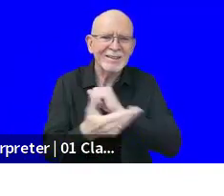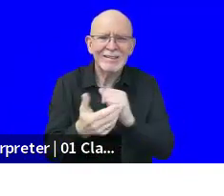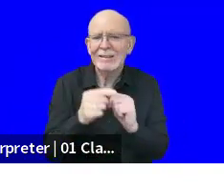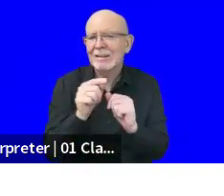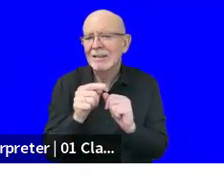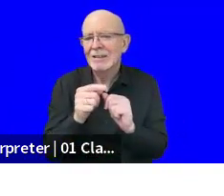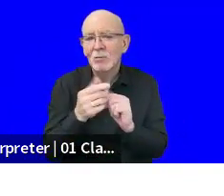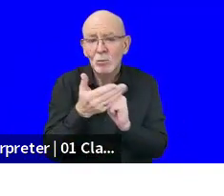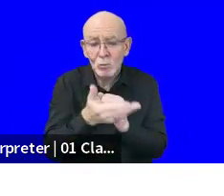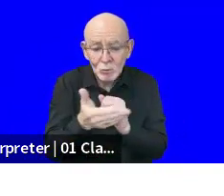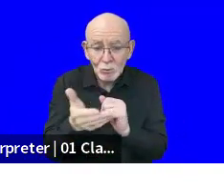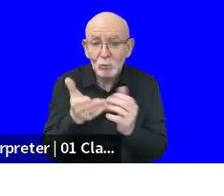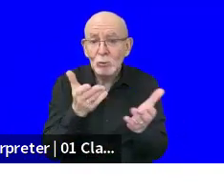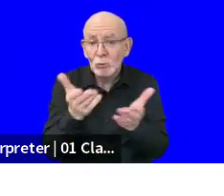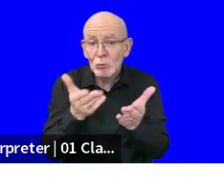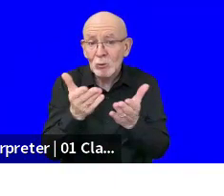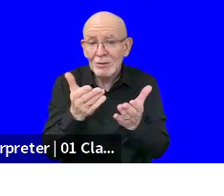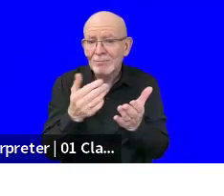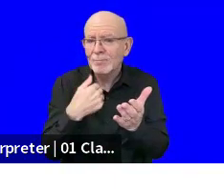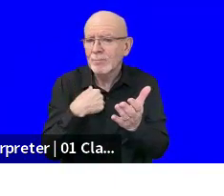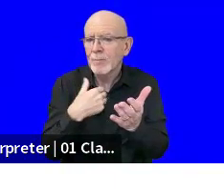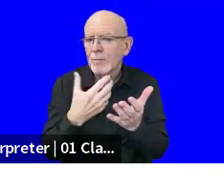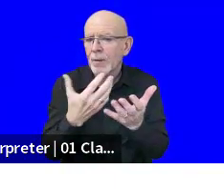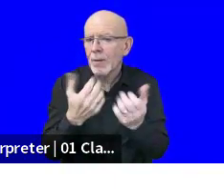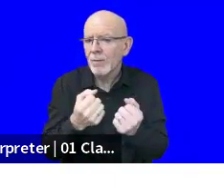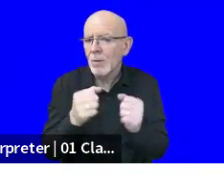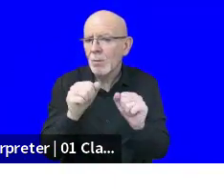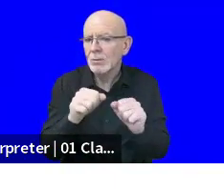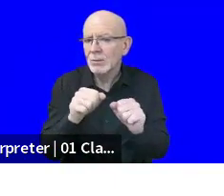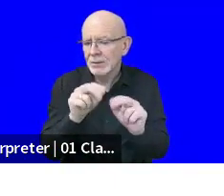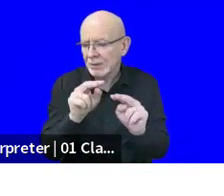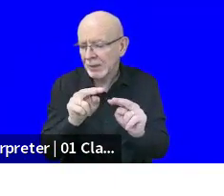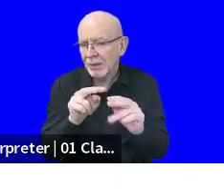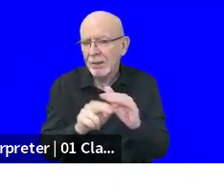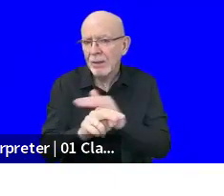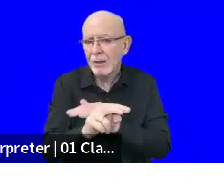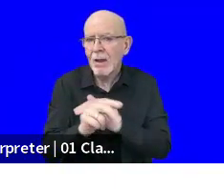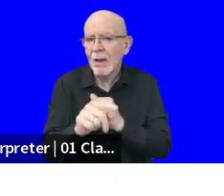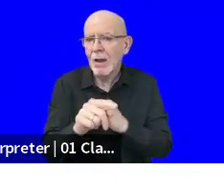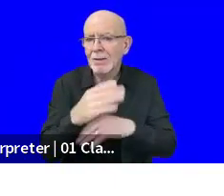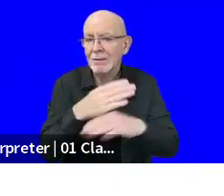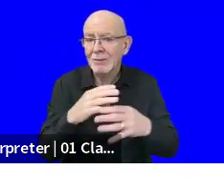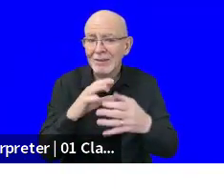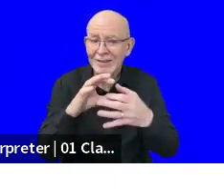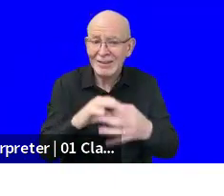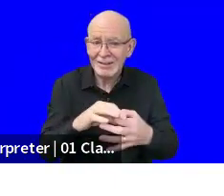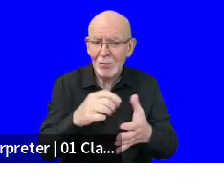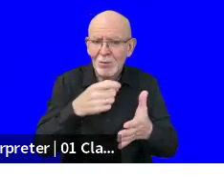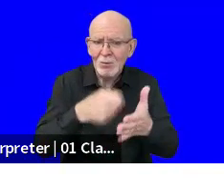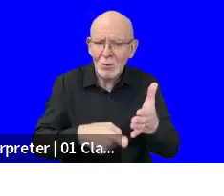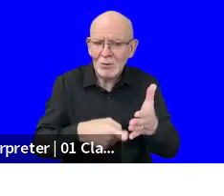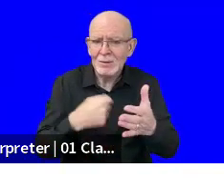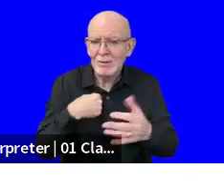disability-related cost, and we detract this from the consumption expenditure that households have. And so